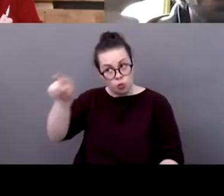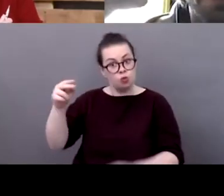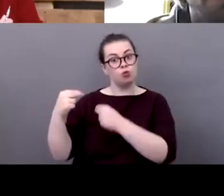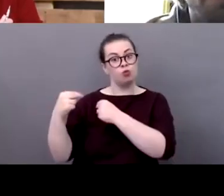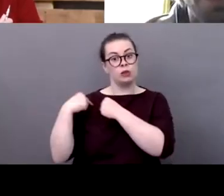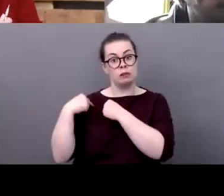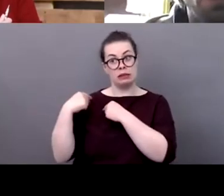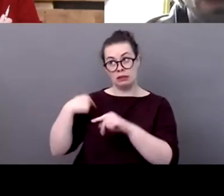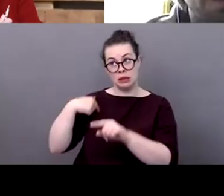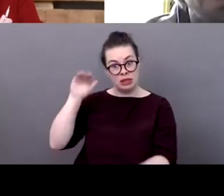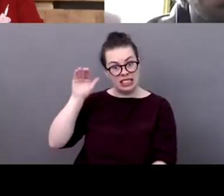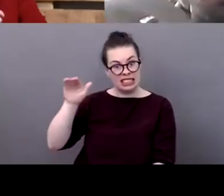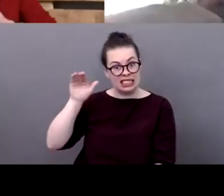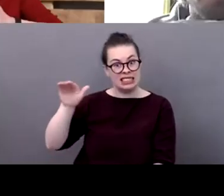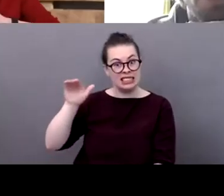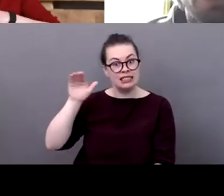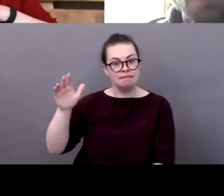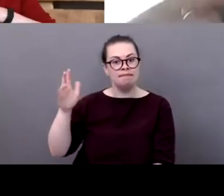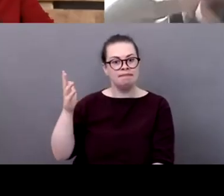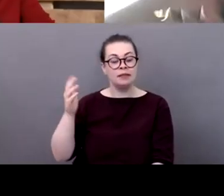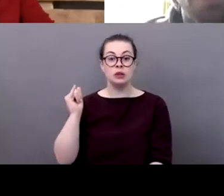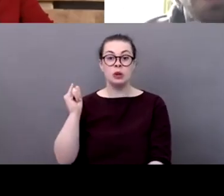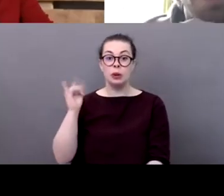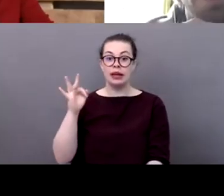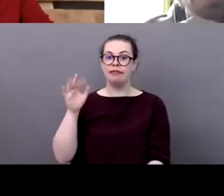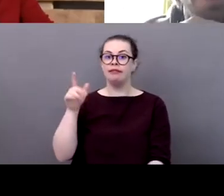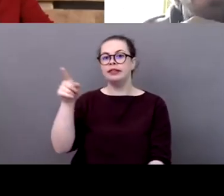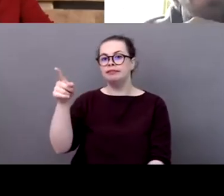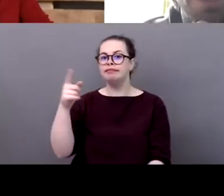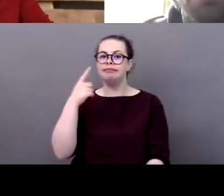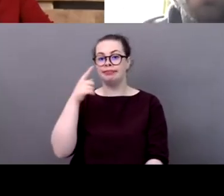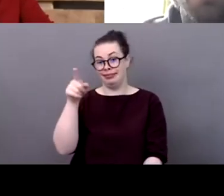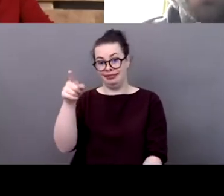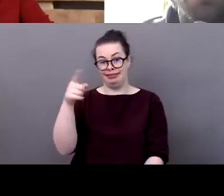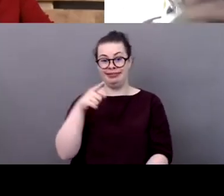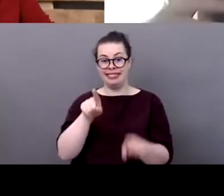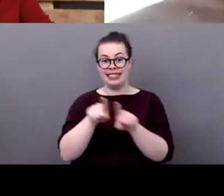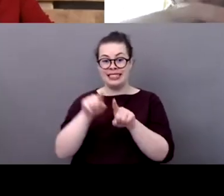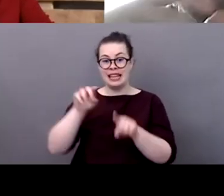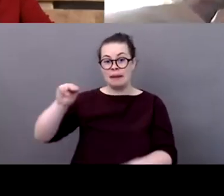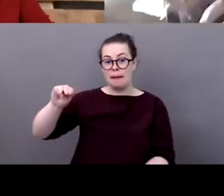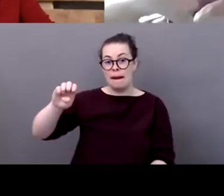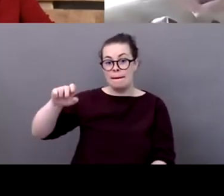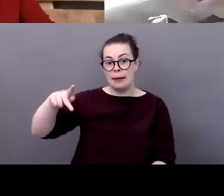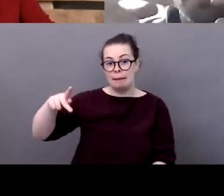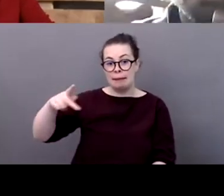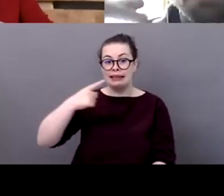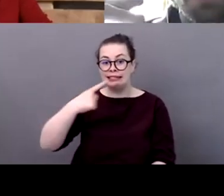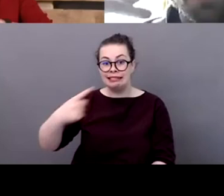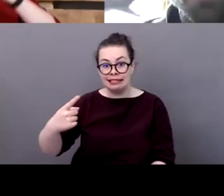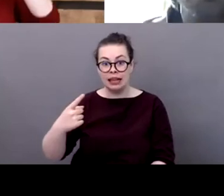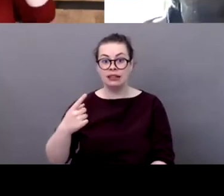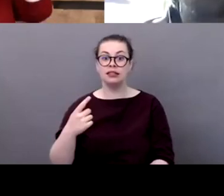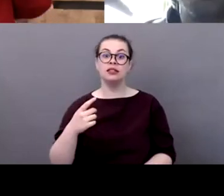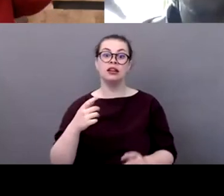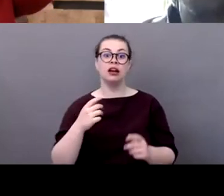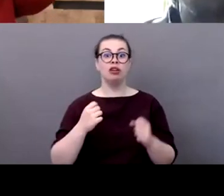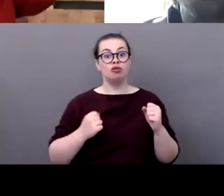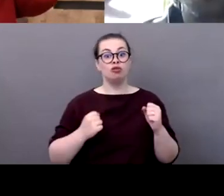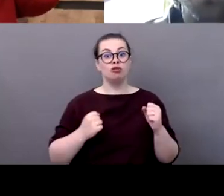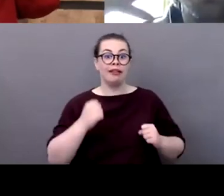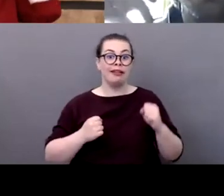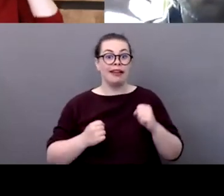the direct impact, the one we see with the bottle in the middle of nature, those things maybe is visible,